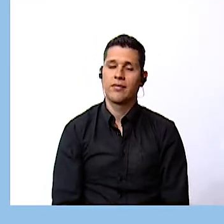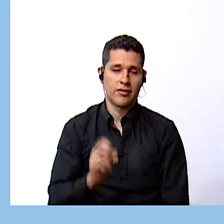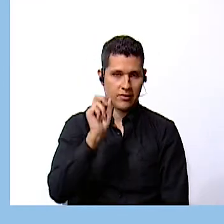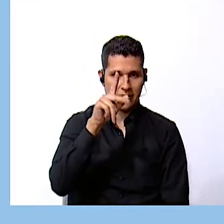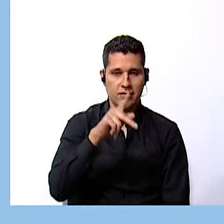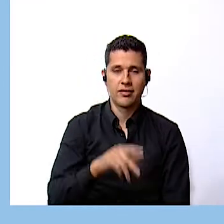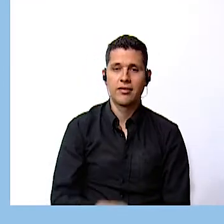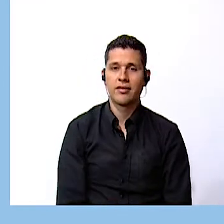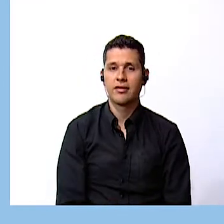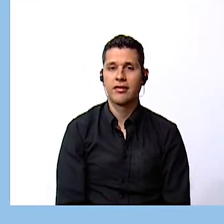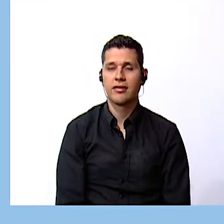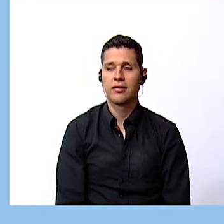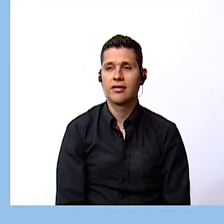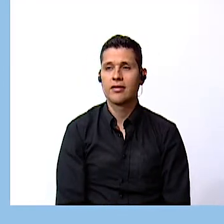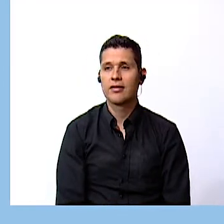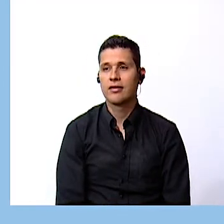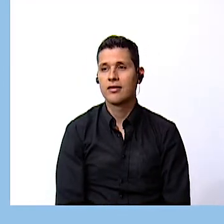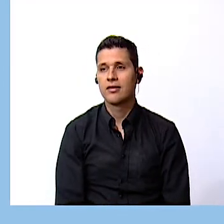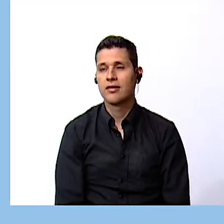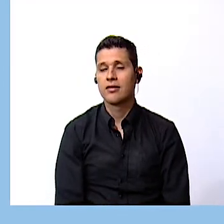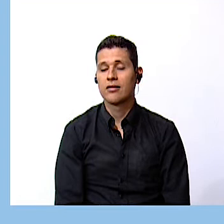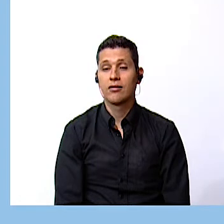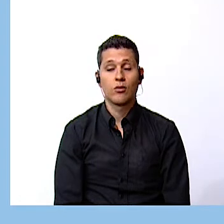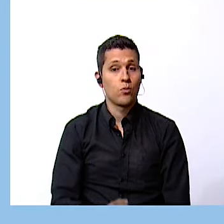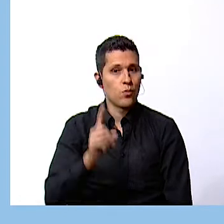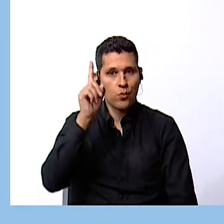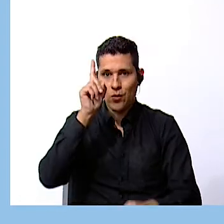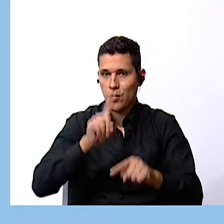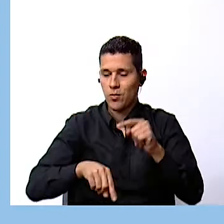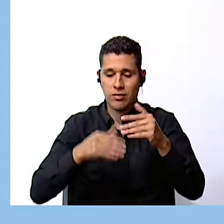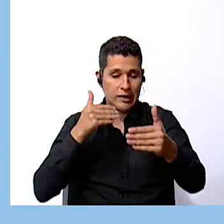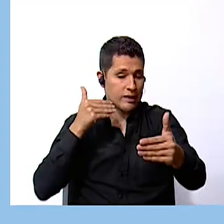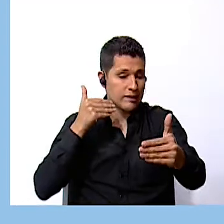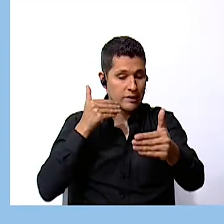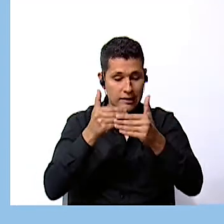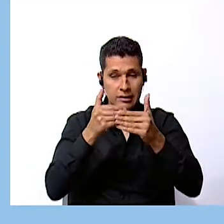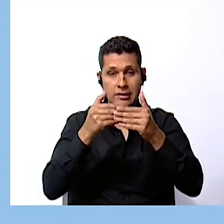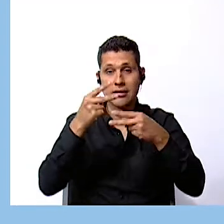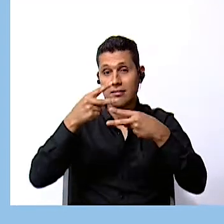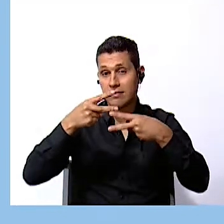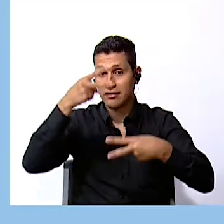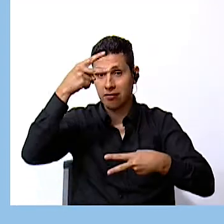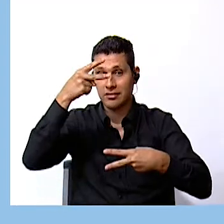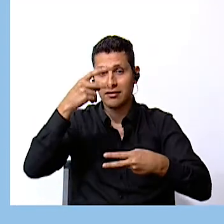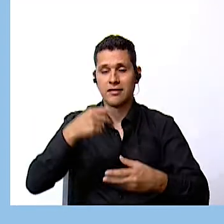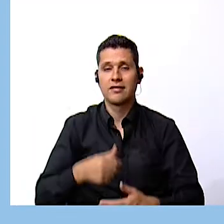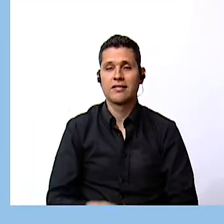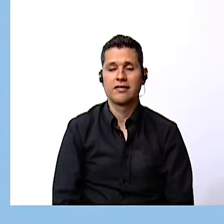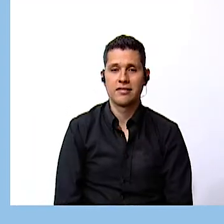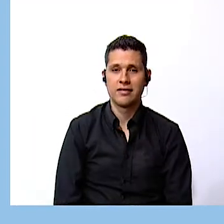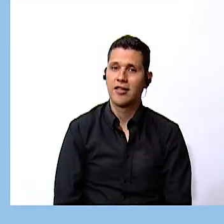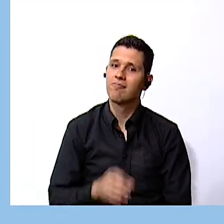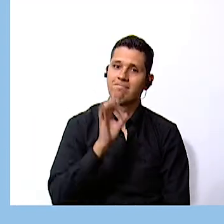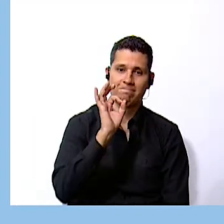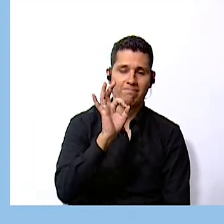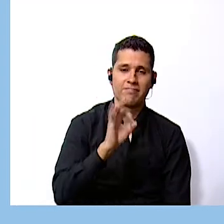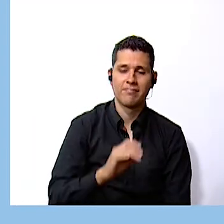Okay. Don't stand near a window. No estar cerca de una ventana.